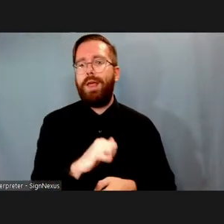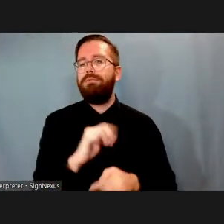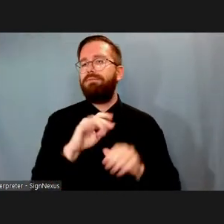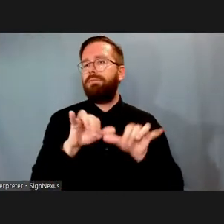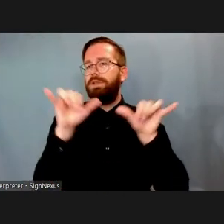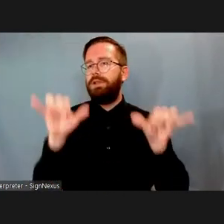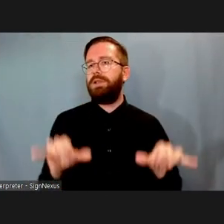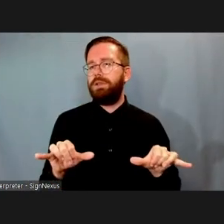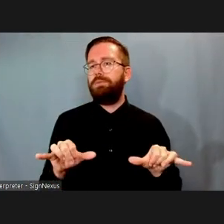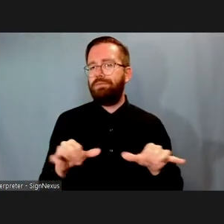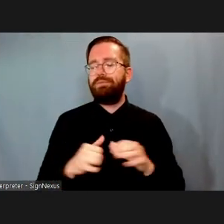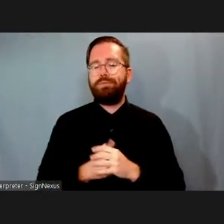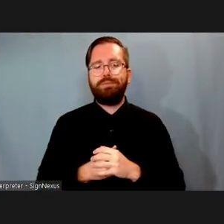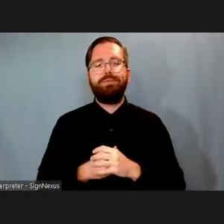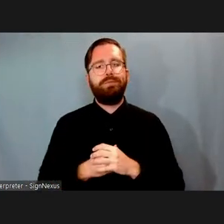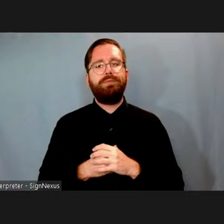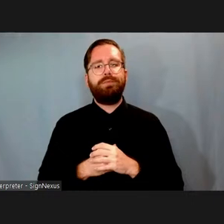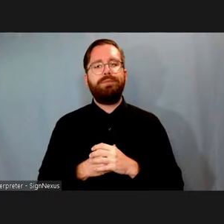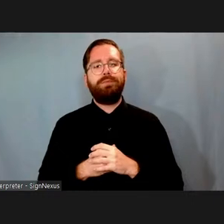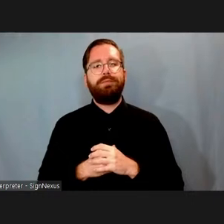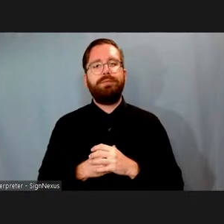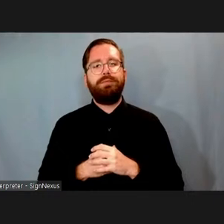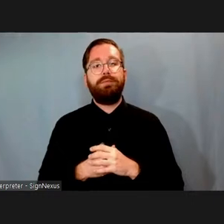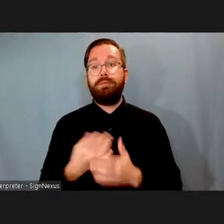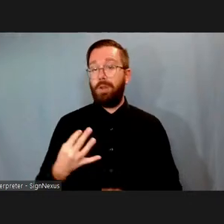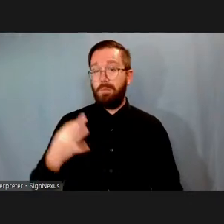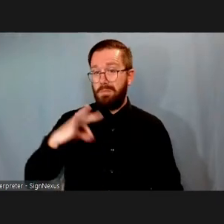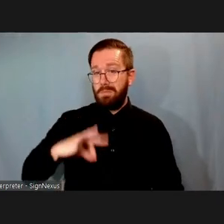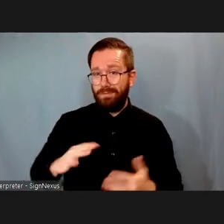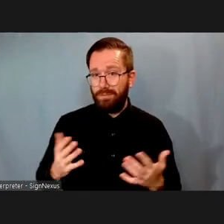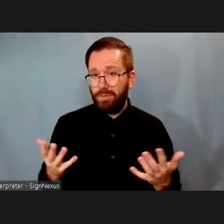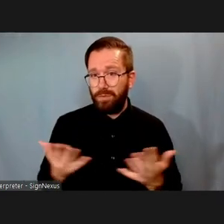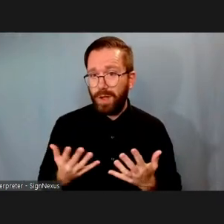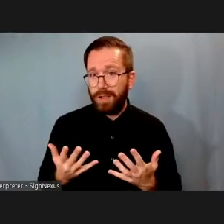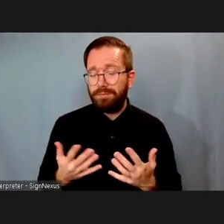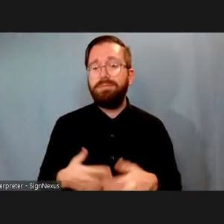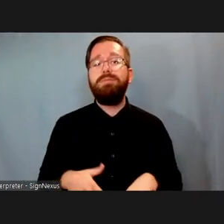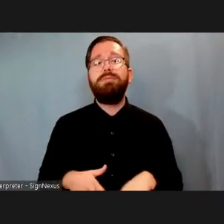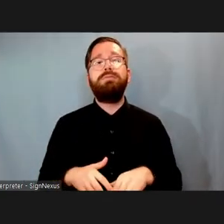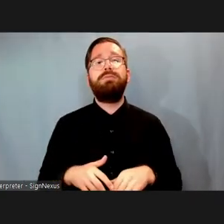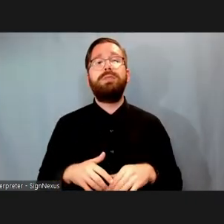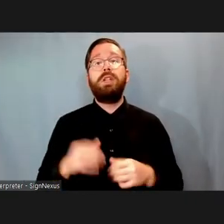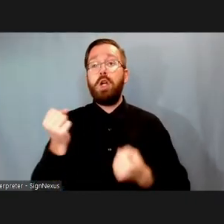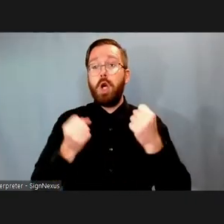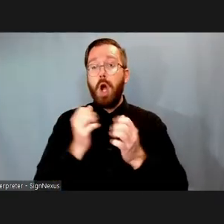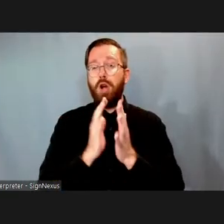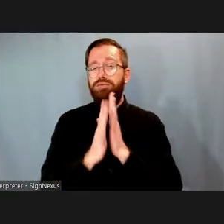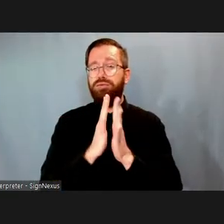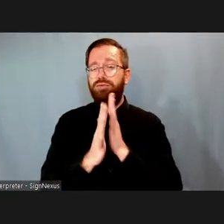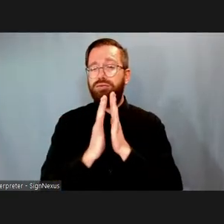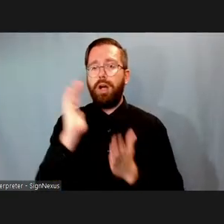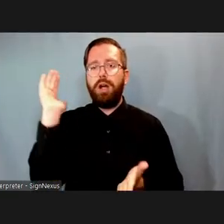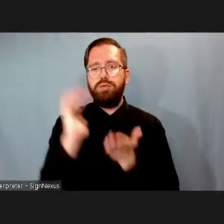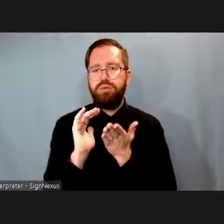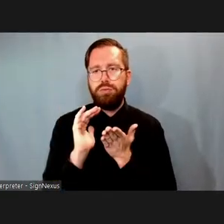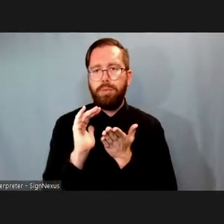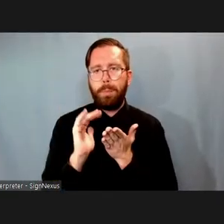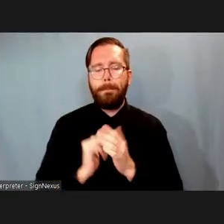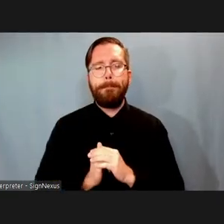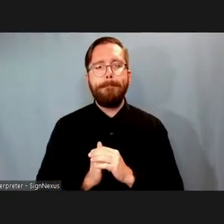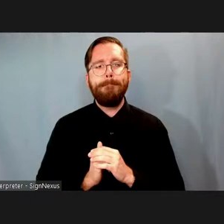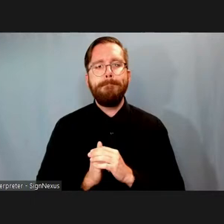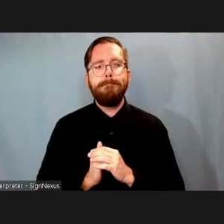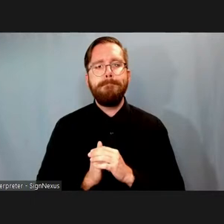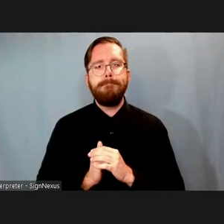would have the benefits of the program would include reduced vehicular traffic in and near the manhattan central business district